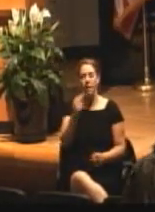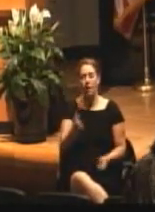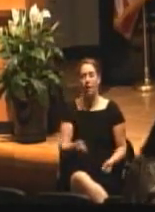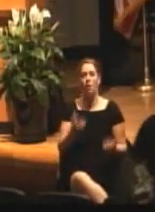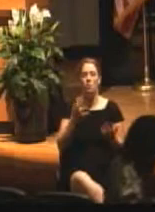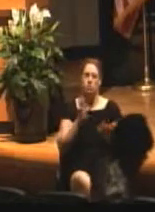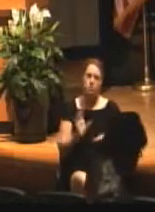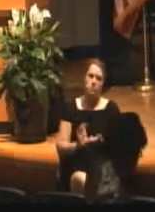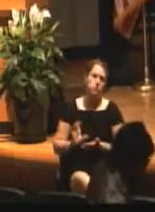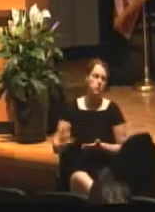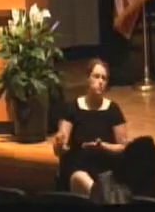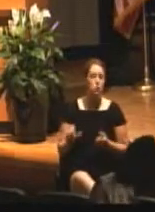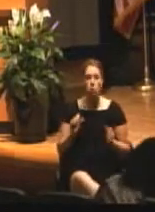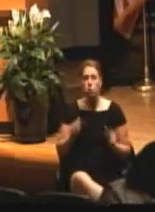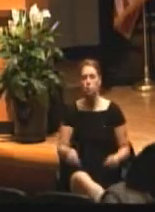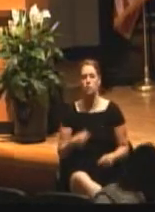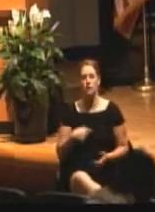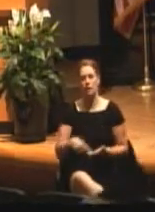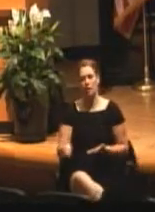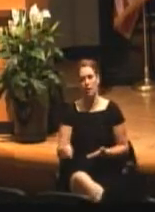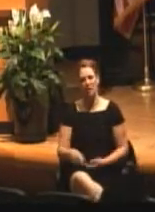that.